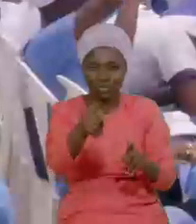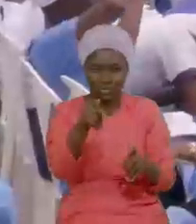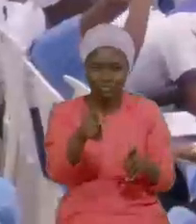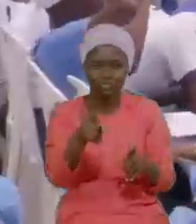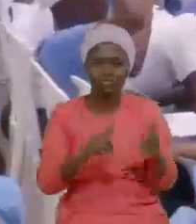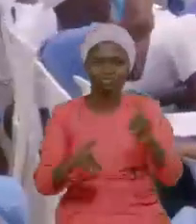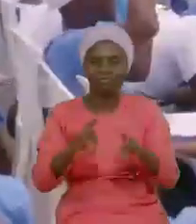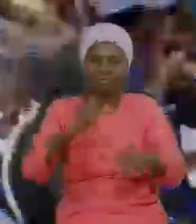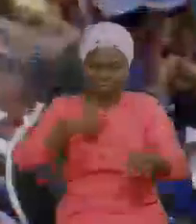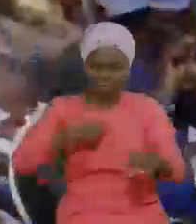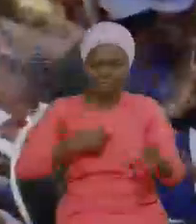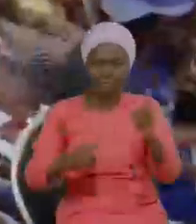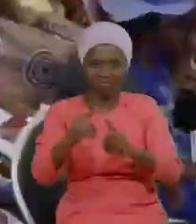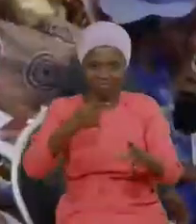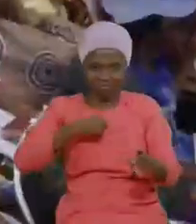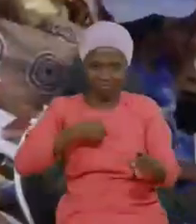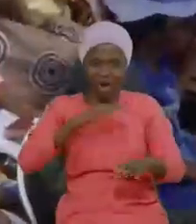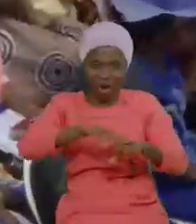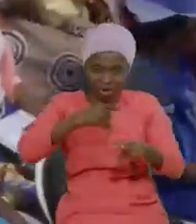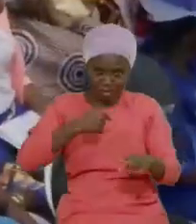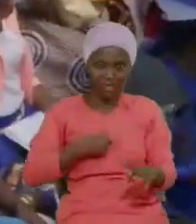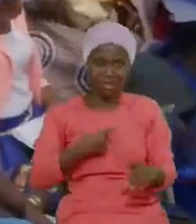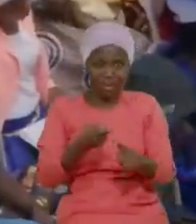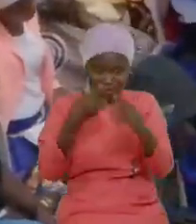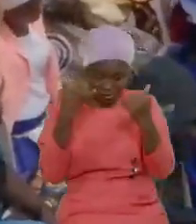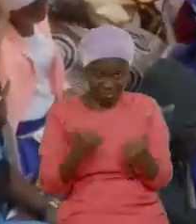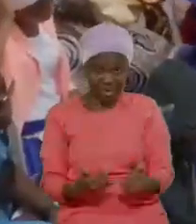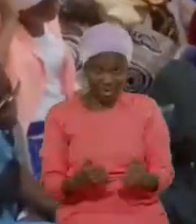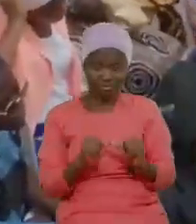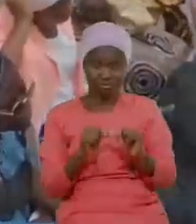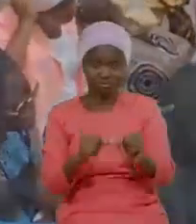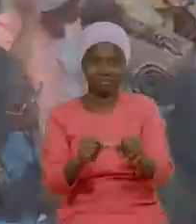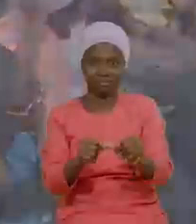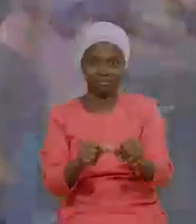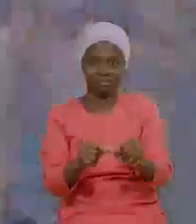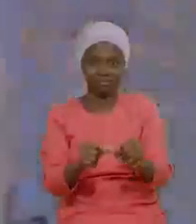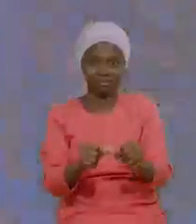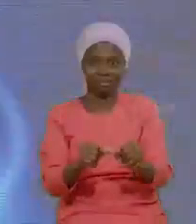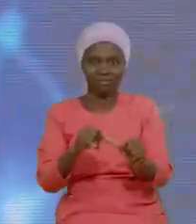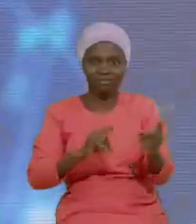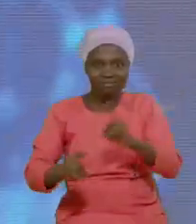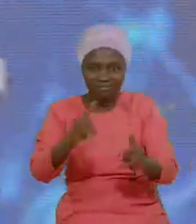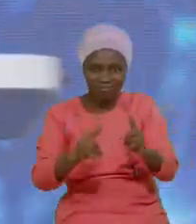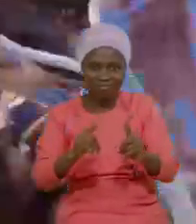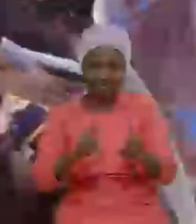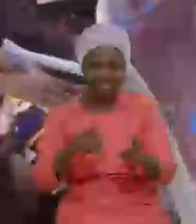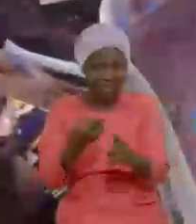On who? From now on, I carry glory.